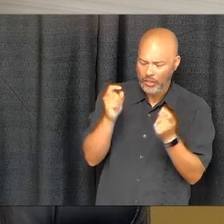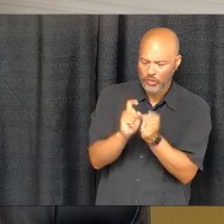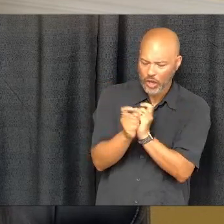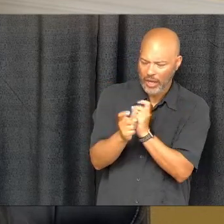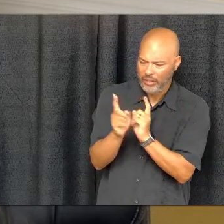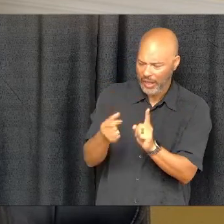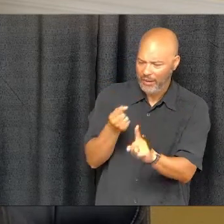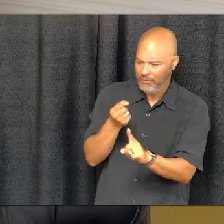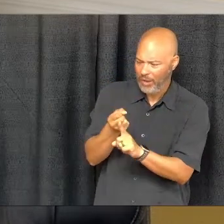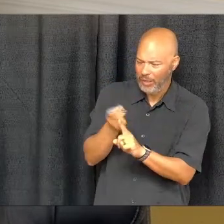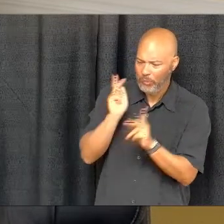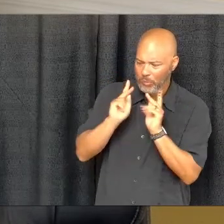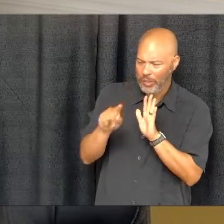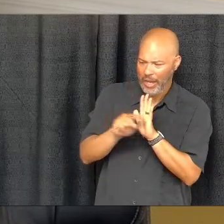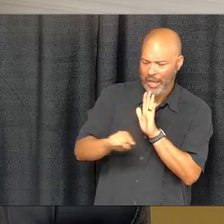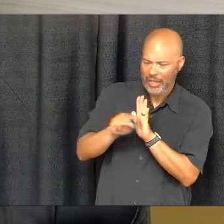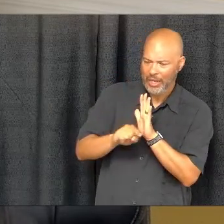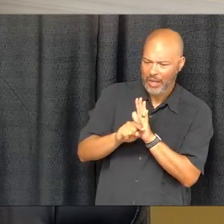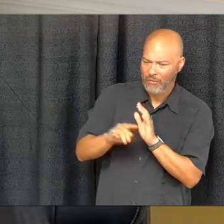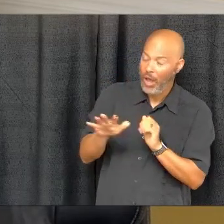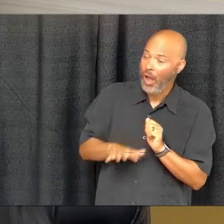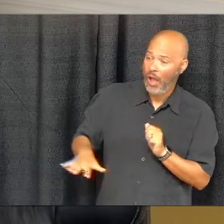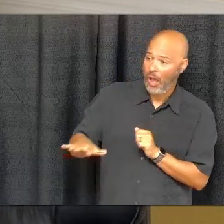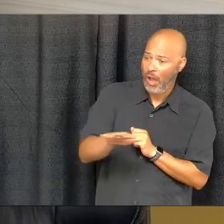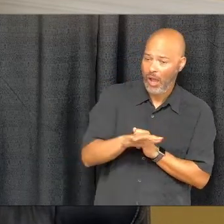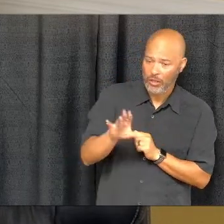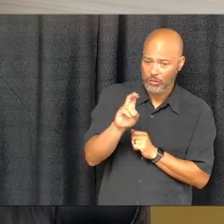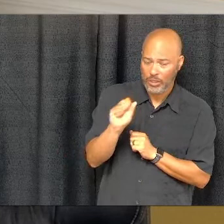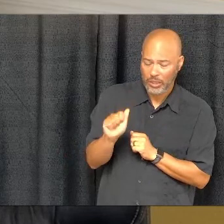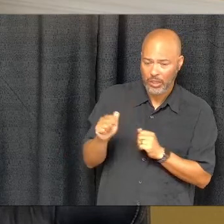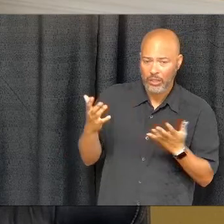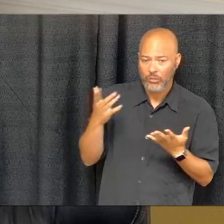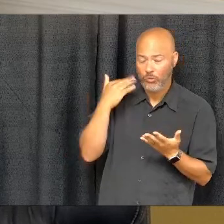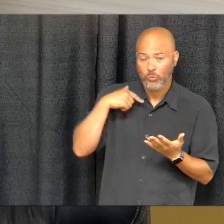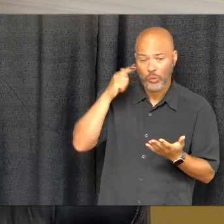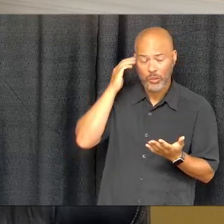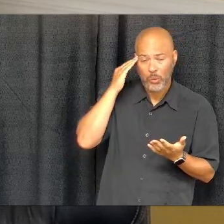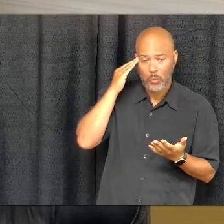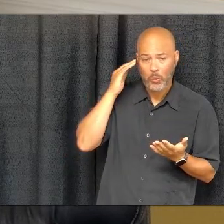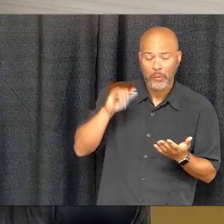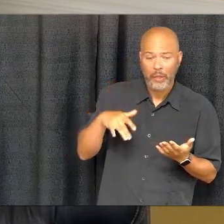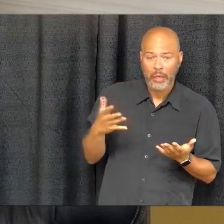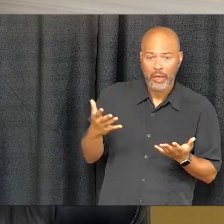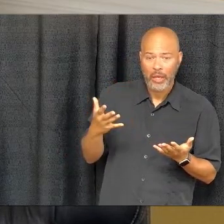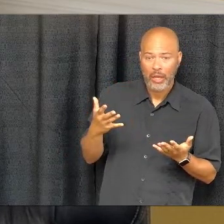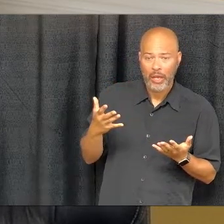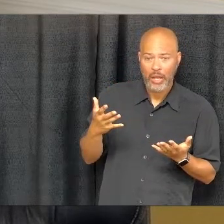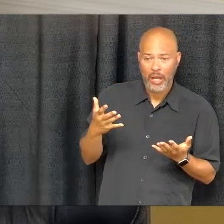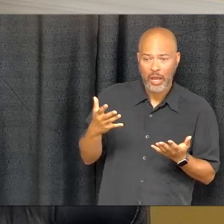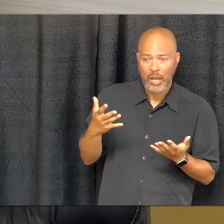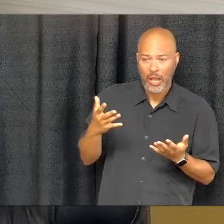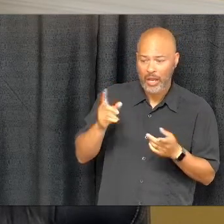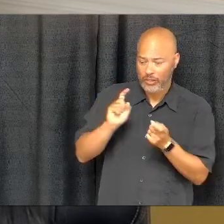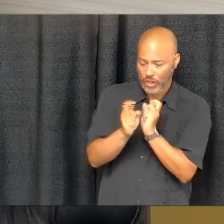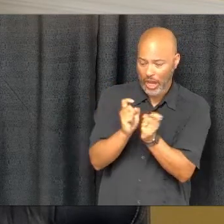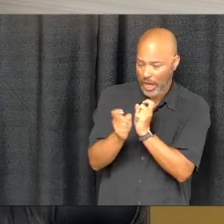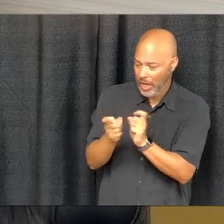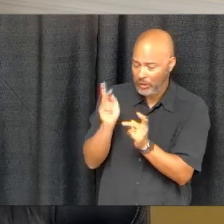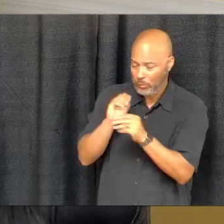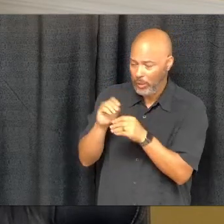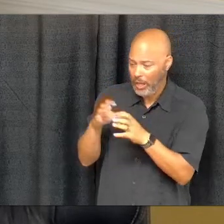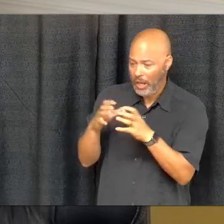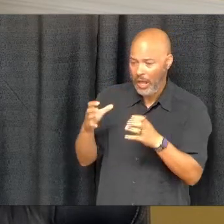in neighborhoods as well as nationwide. And we know that instability in a neighborhood